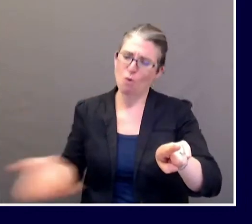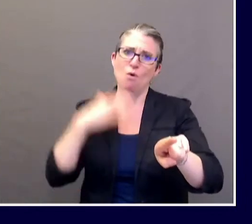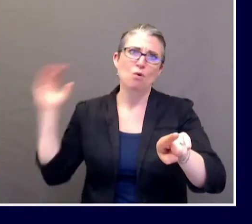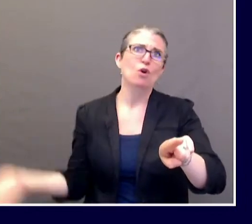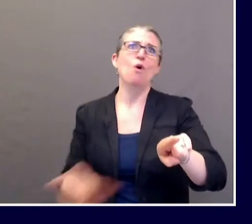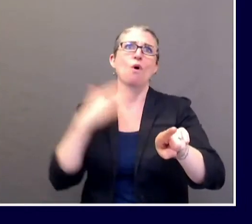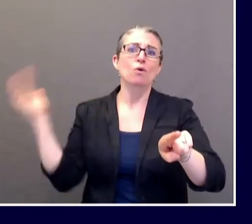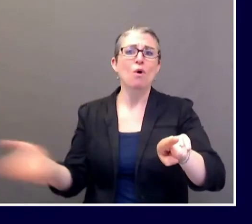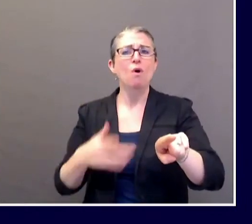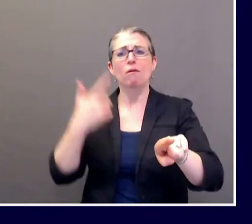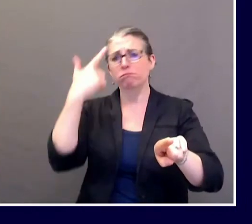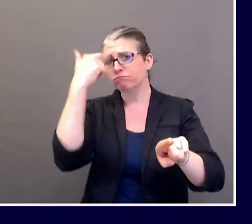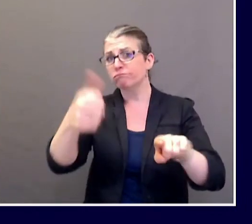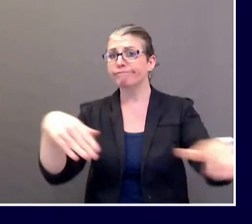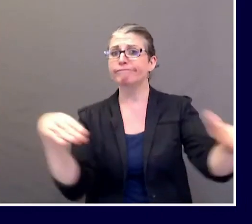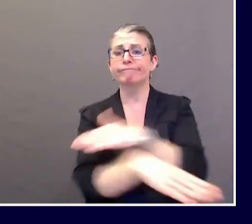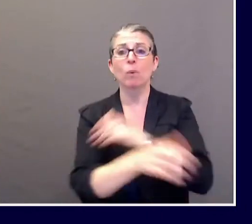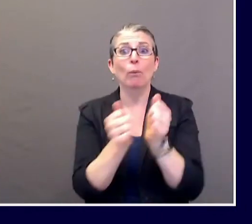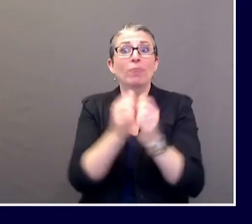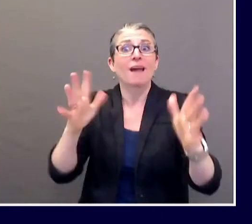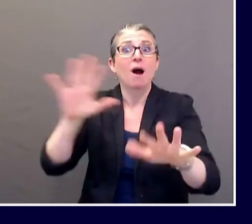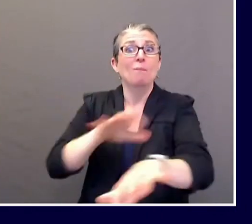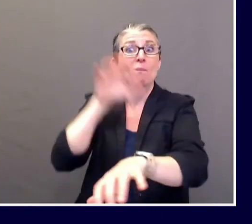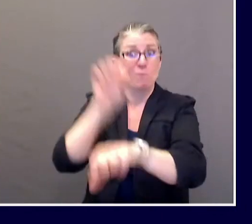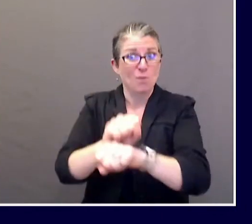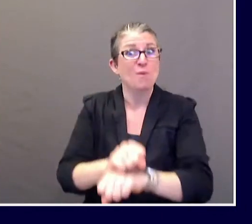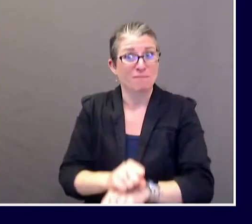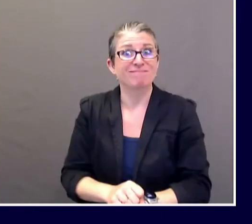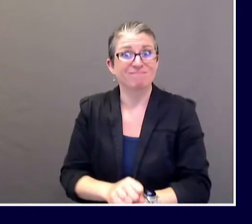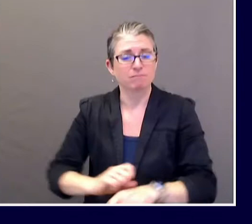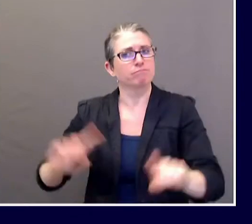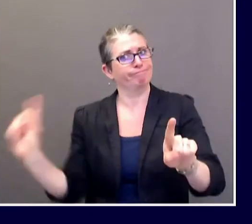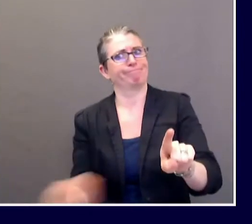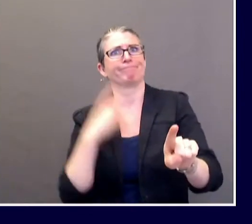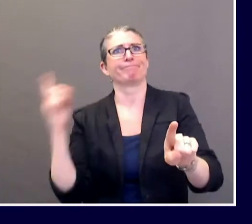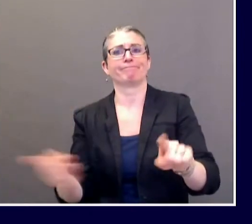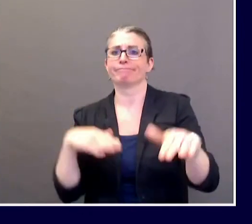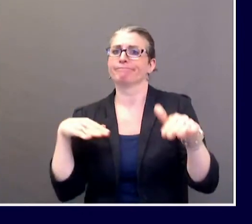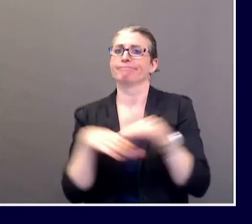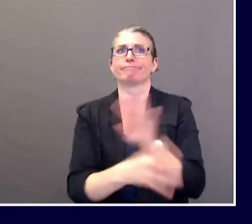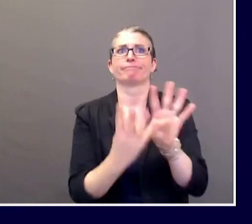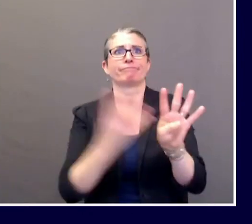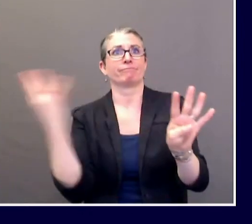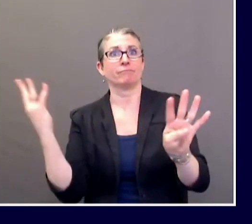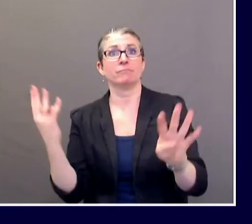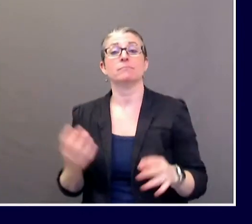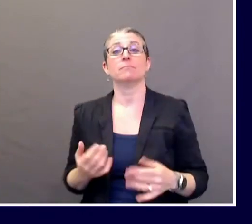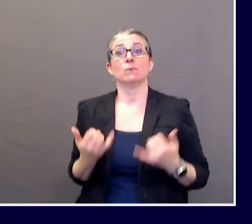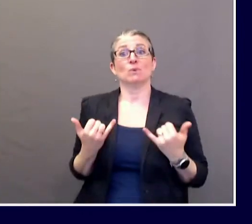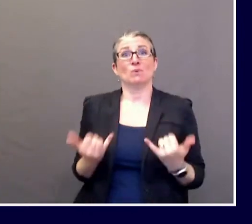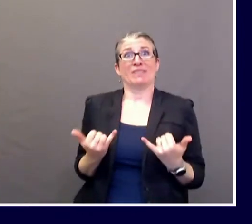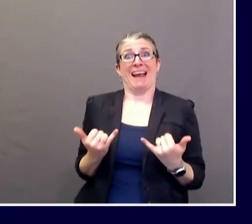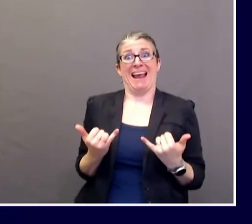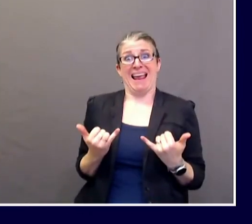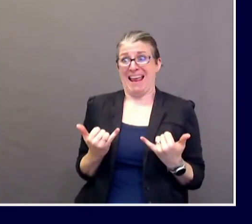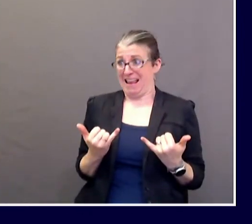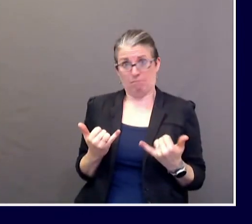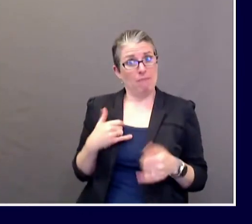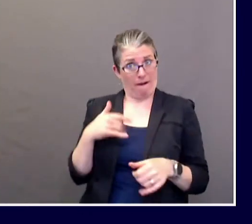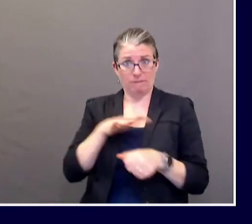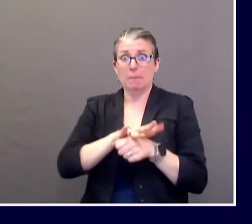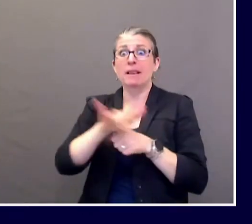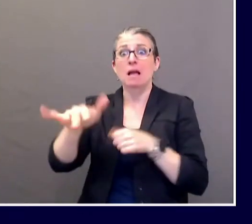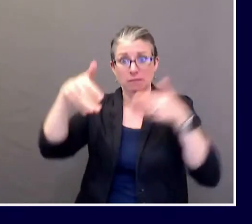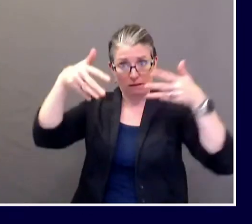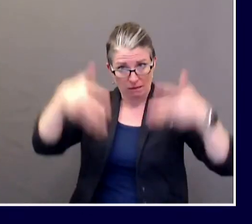the J&J vaccine, and walk-in appointments for today, for the remainder of the day, and tomorrow are available